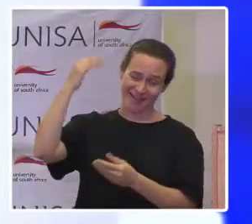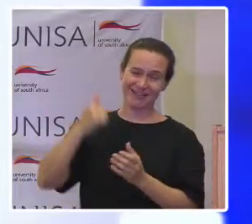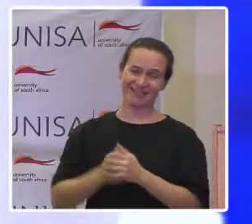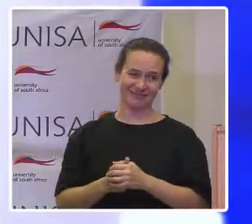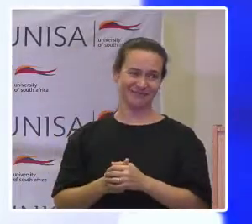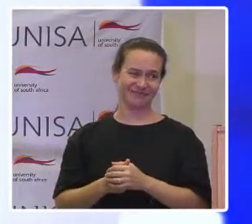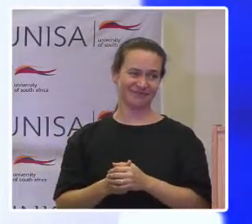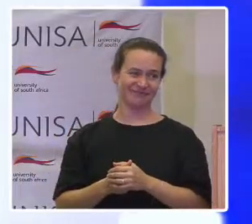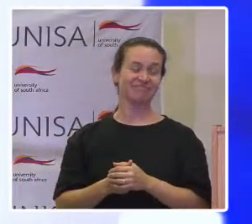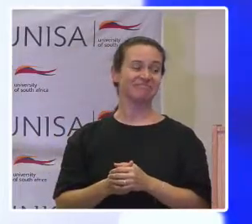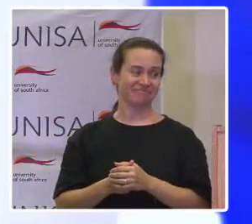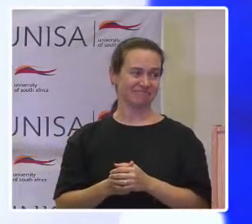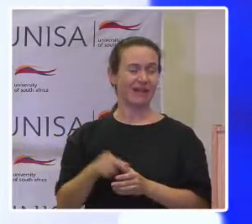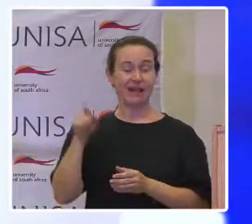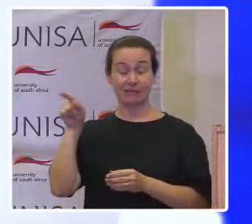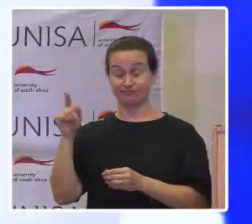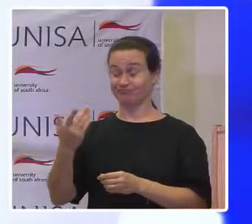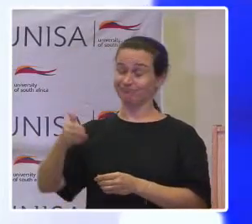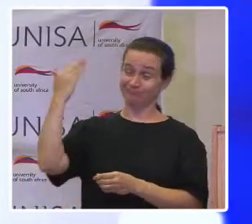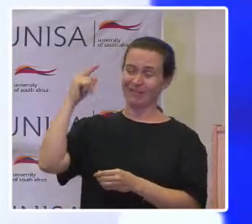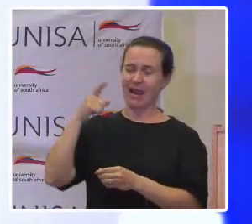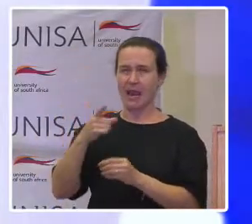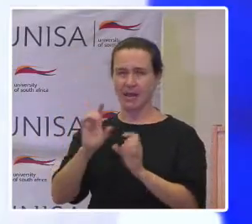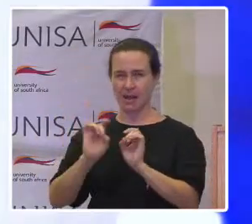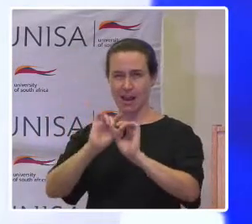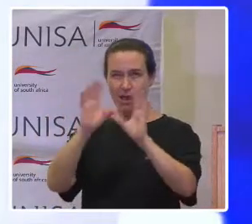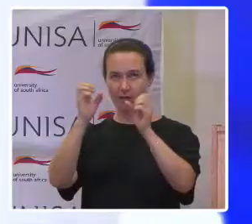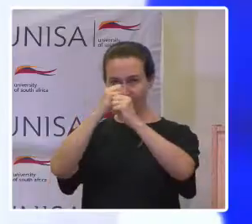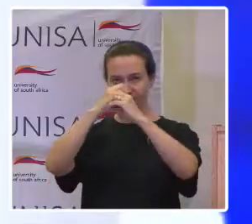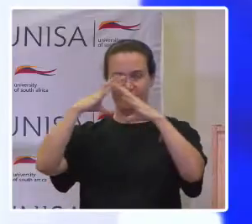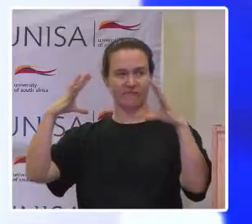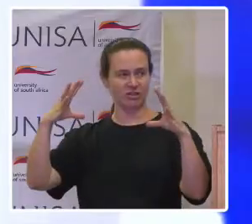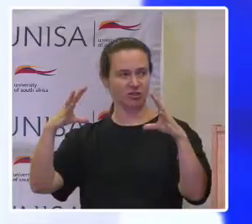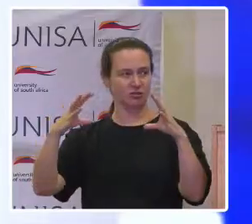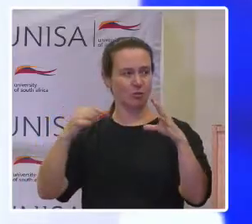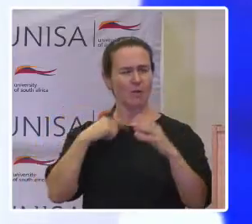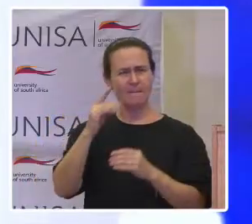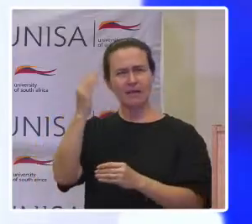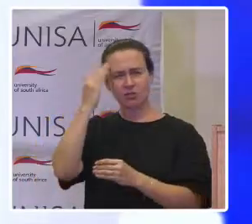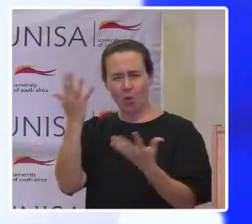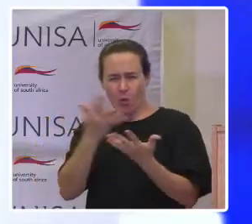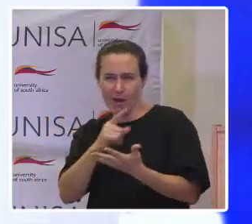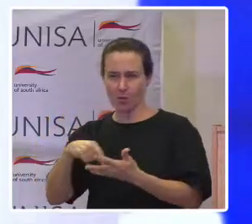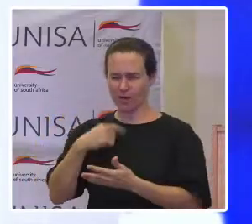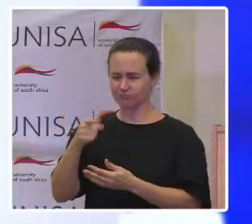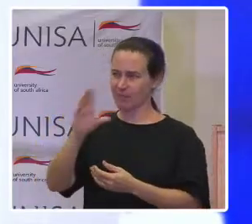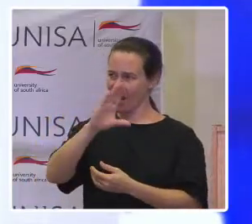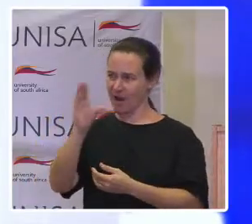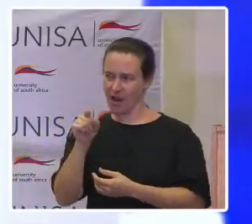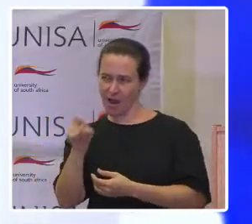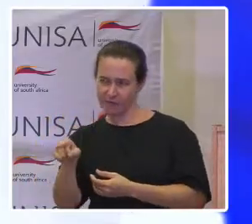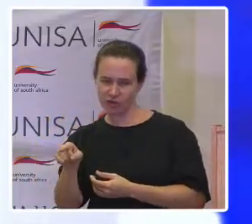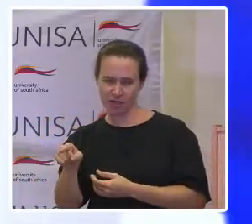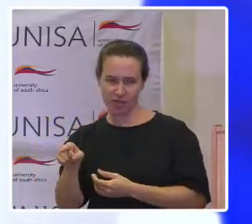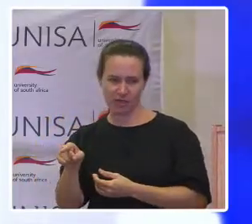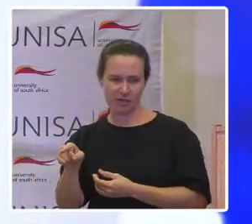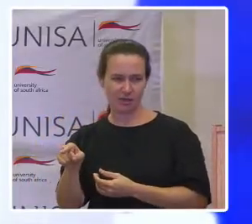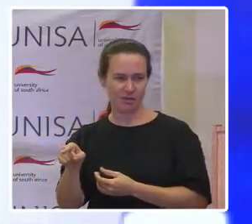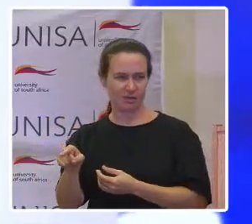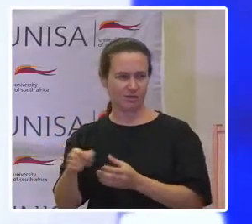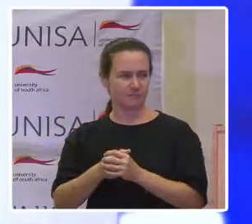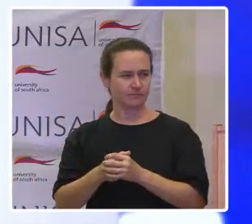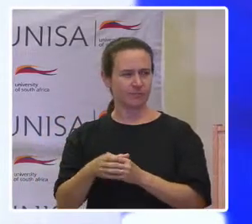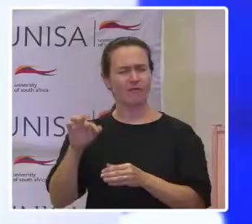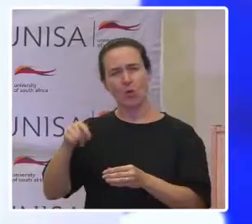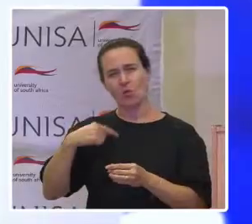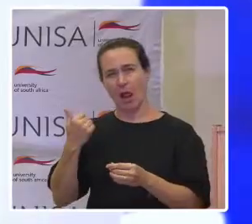They had a clear vision. Contextually, we know where we are as a continent in terms of the decolonial